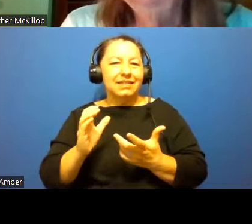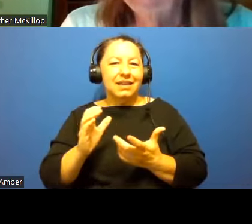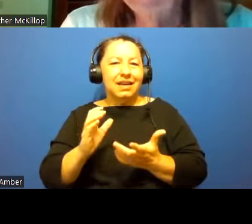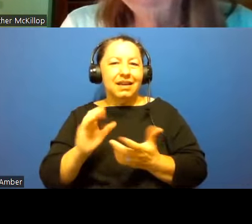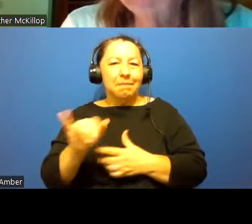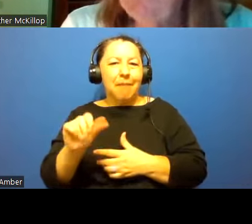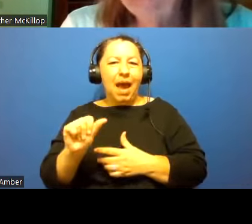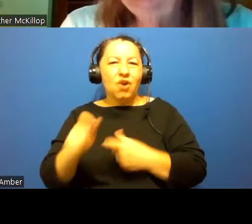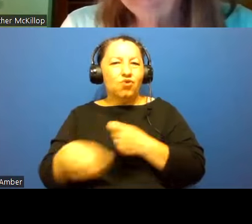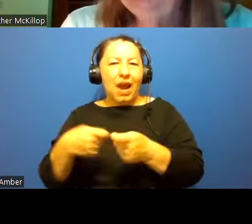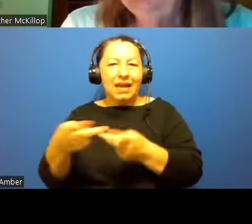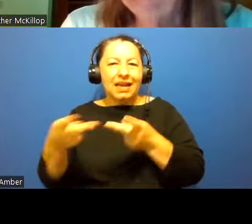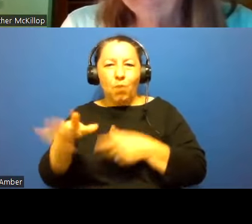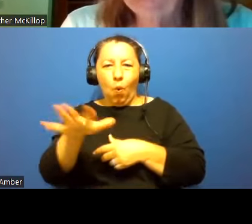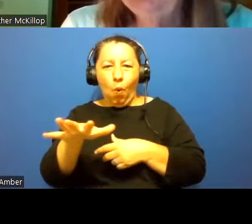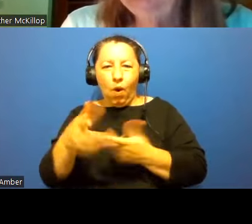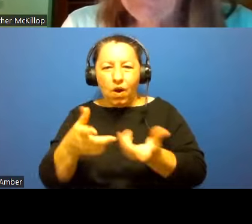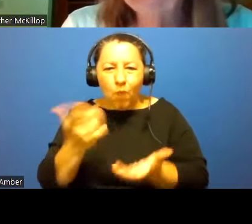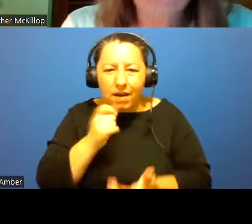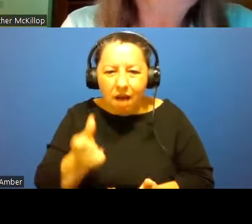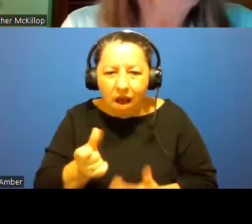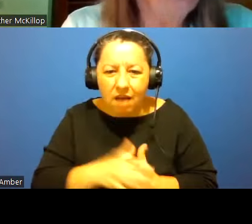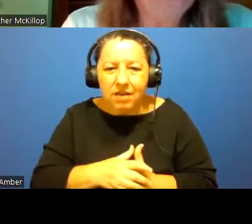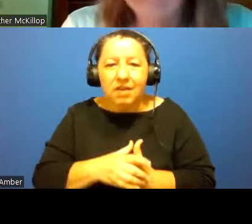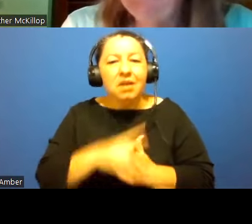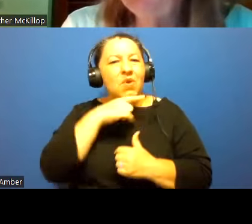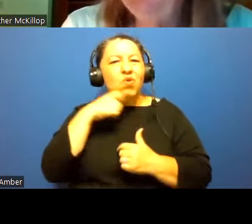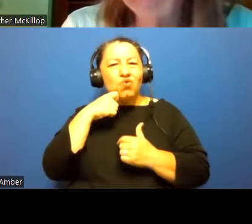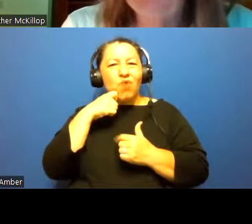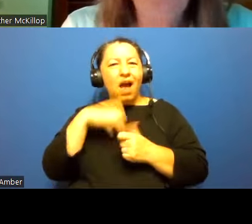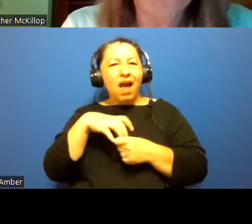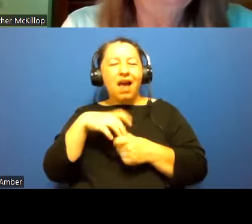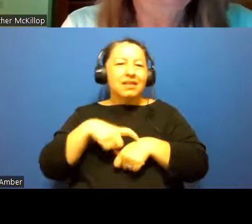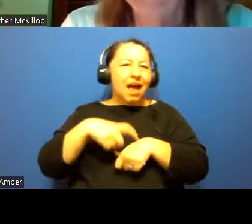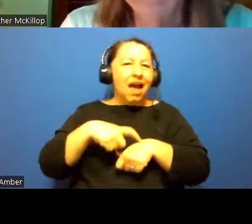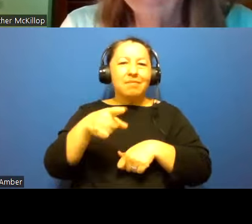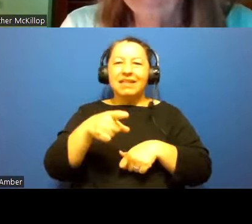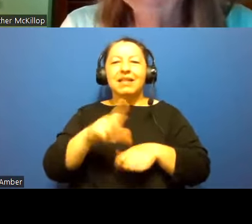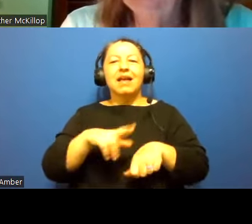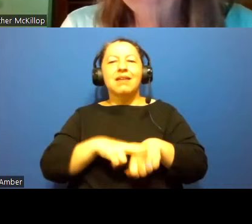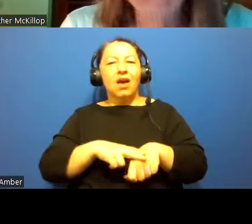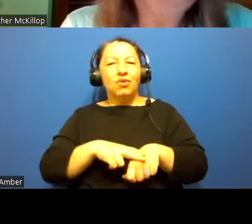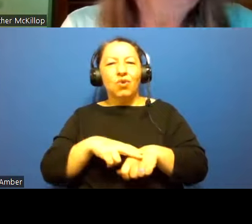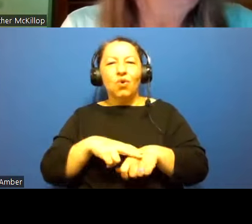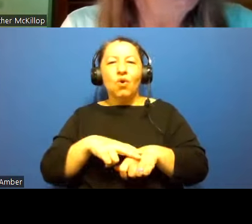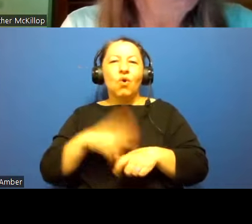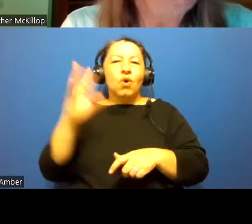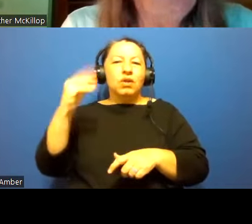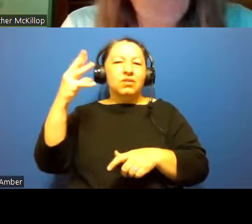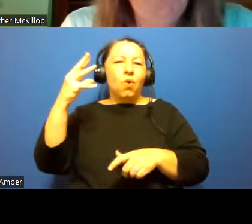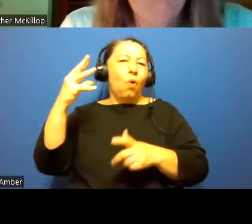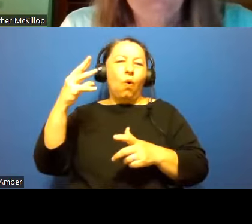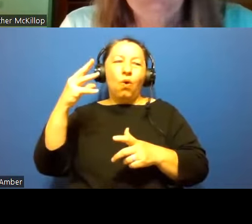Seasonally, in the dry season, this is like a natural solar evaporation pond. The coastal lagoon,